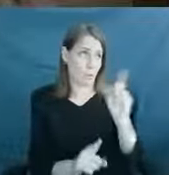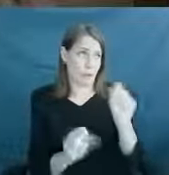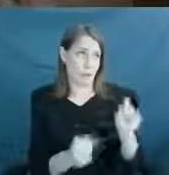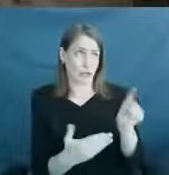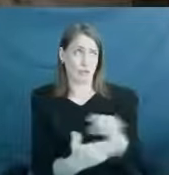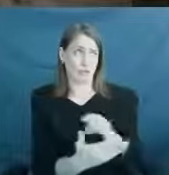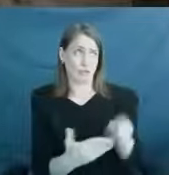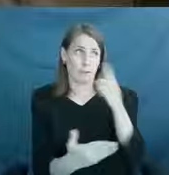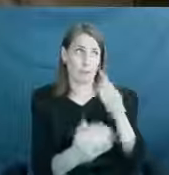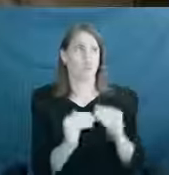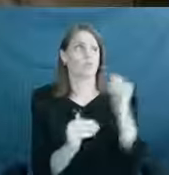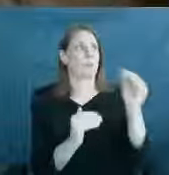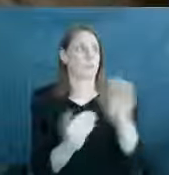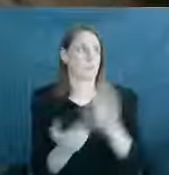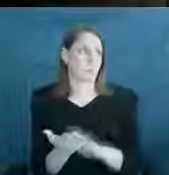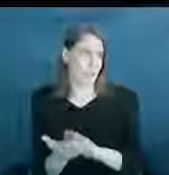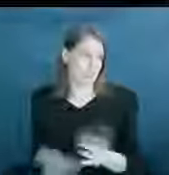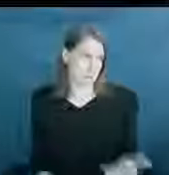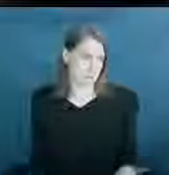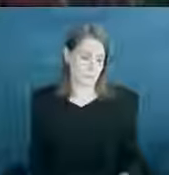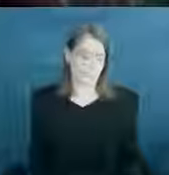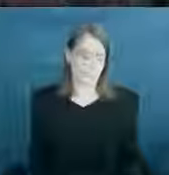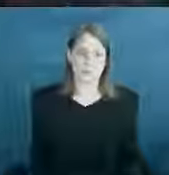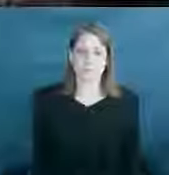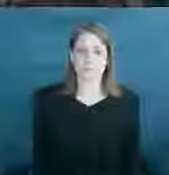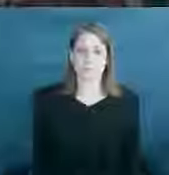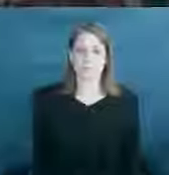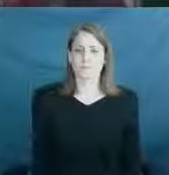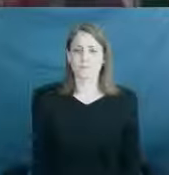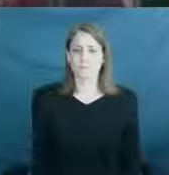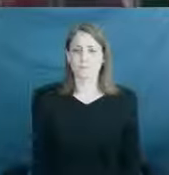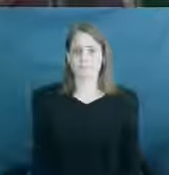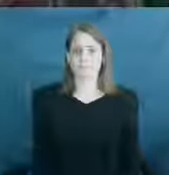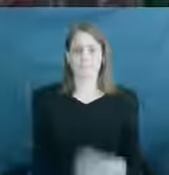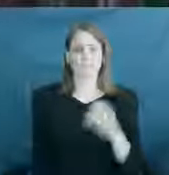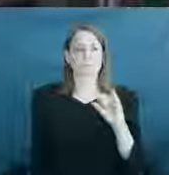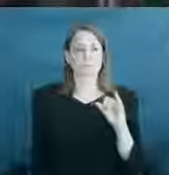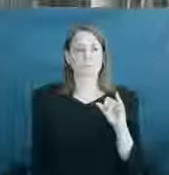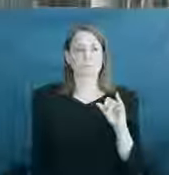long way away from the stage where I criticise you for giving too much praise.